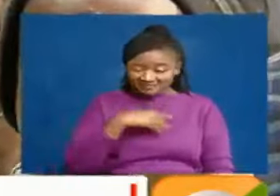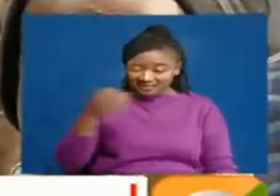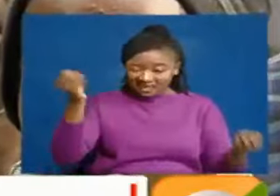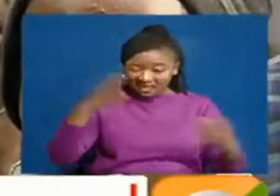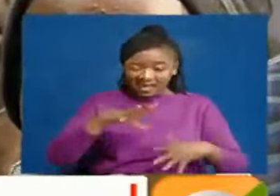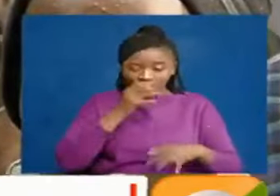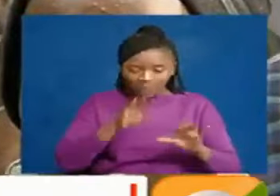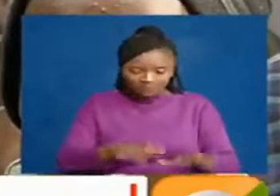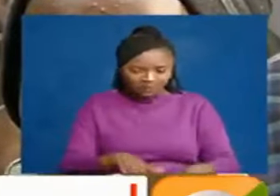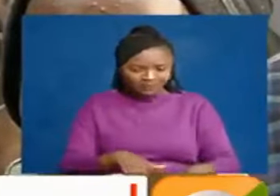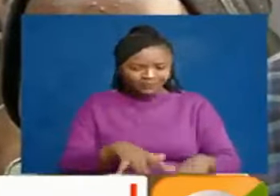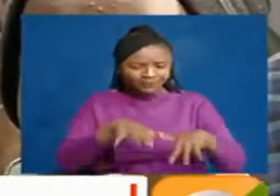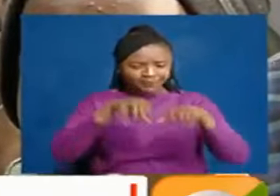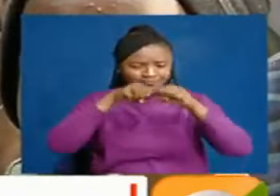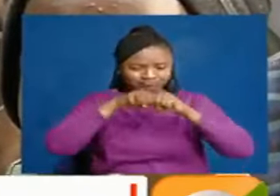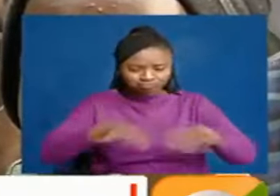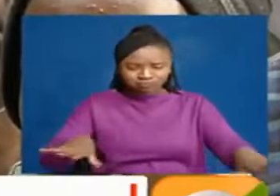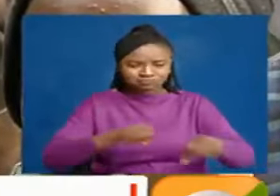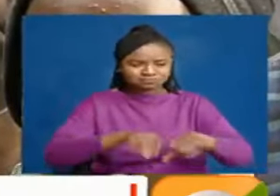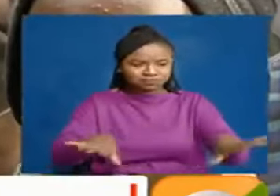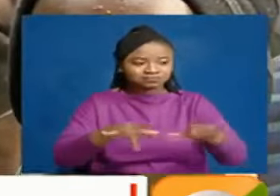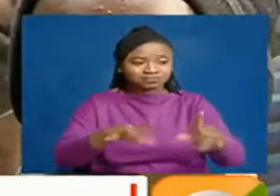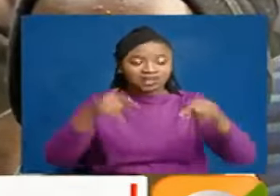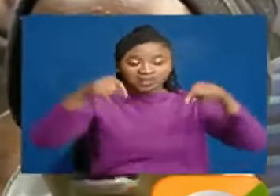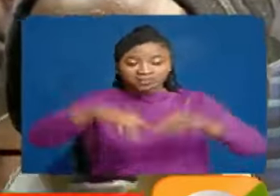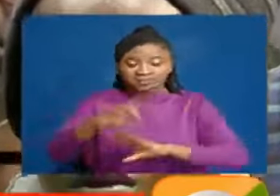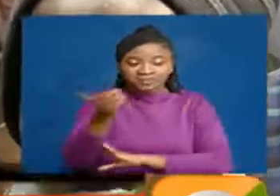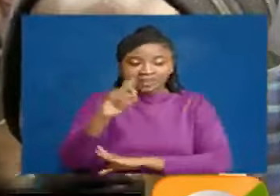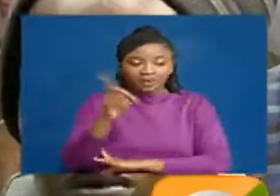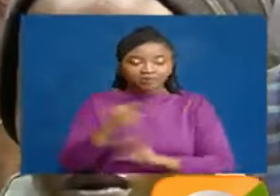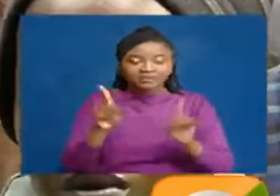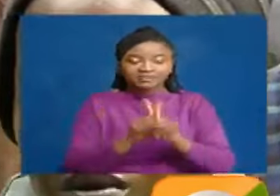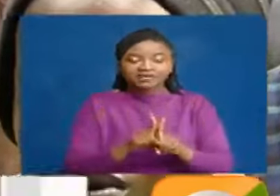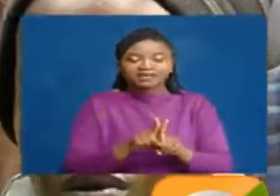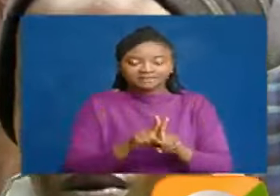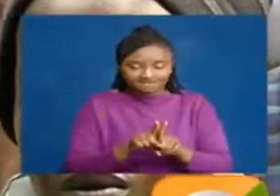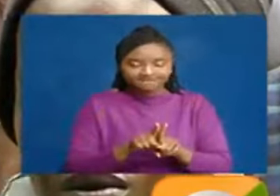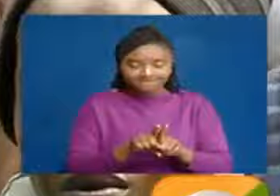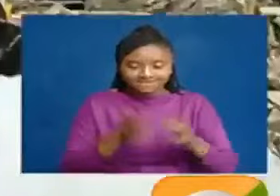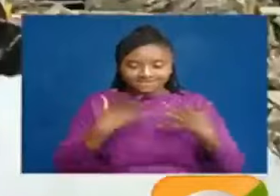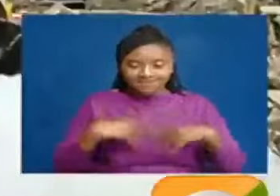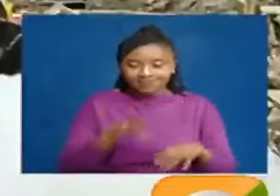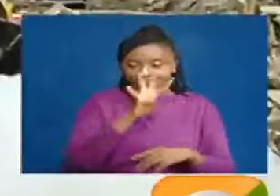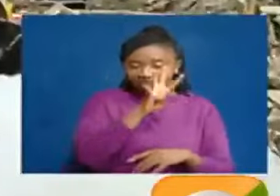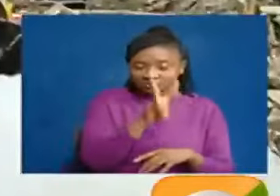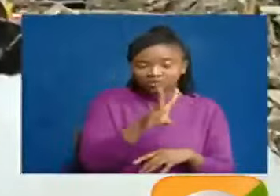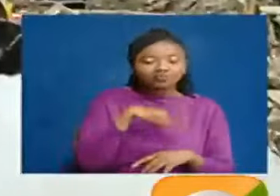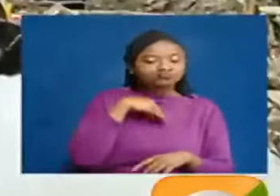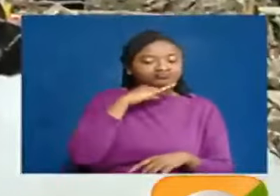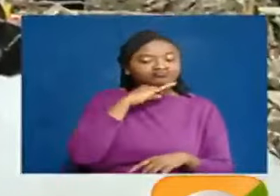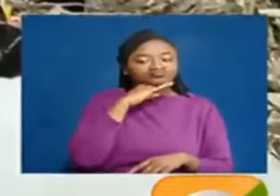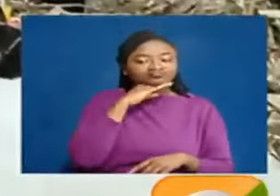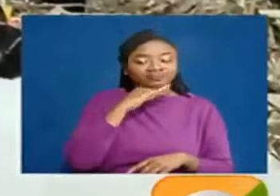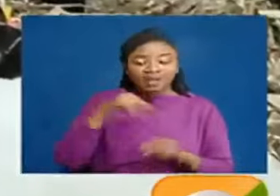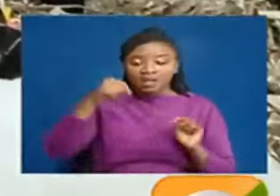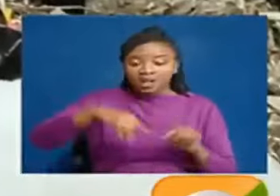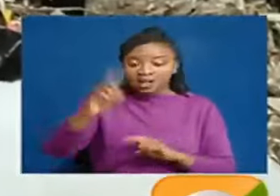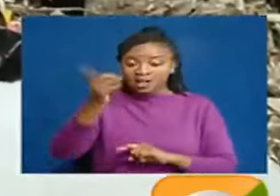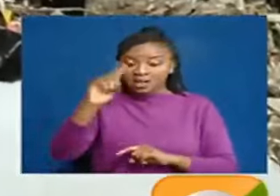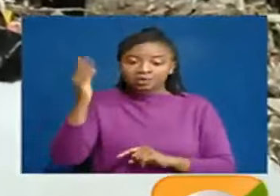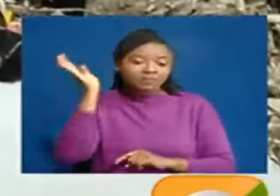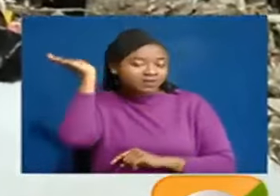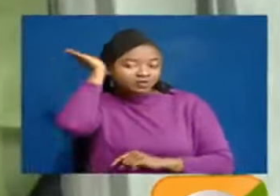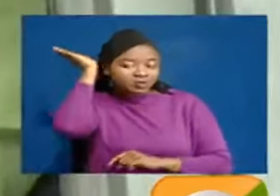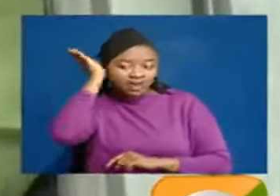in our country, where in Nairobi alone we have lost over 42 people. Katika eneo la Nairobi, Waziri Duale